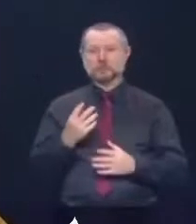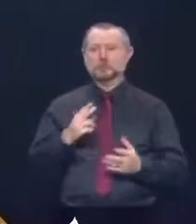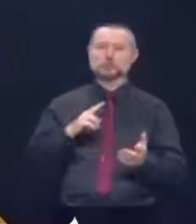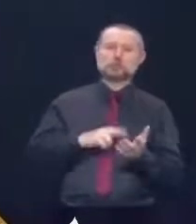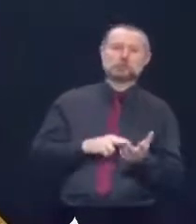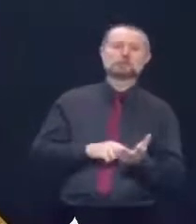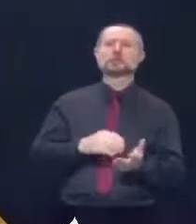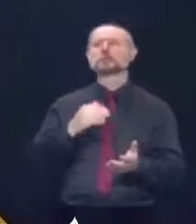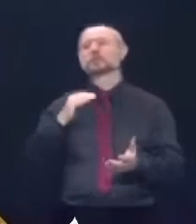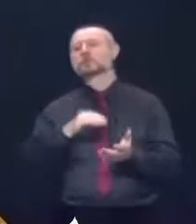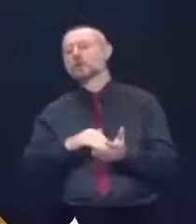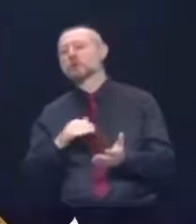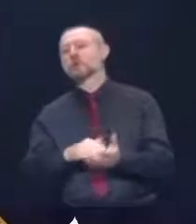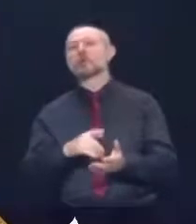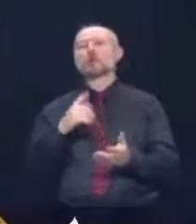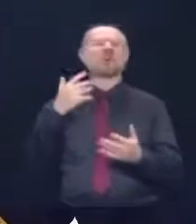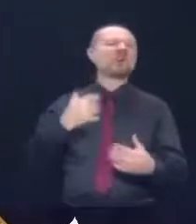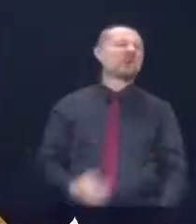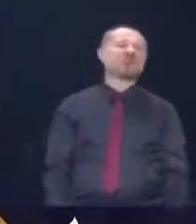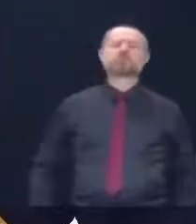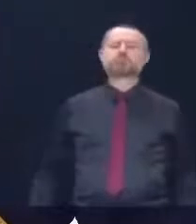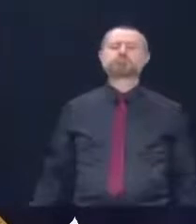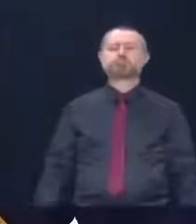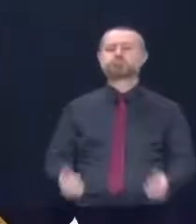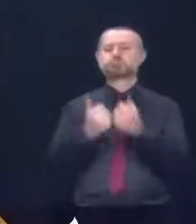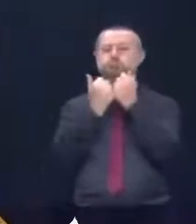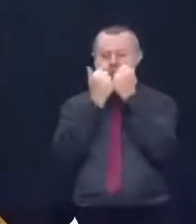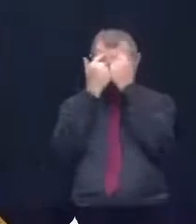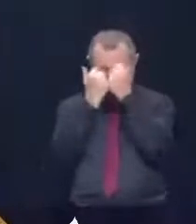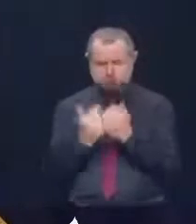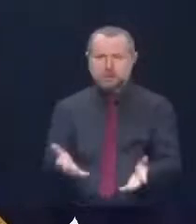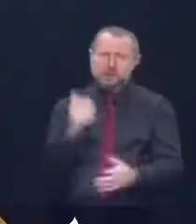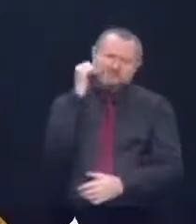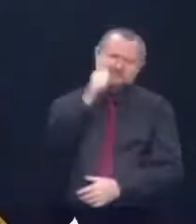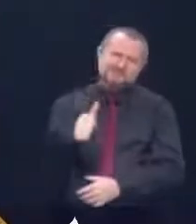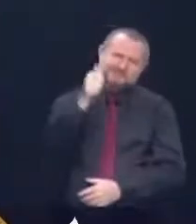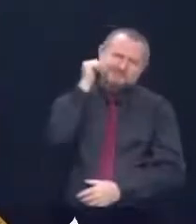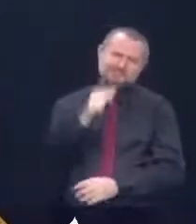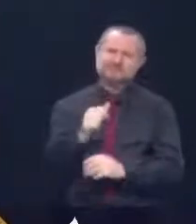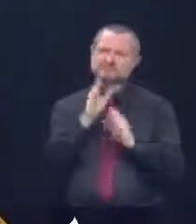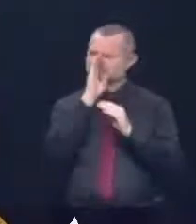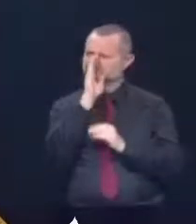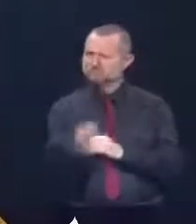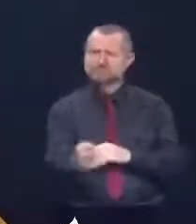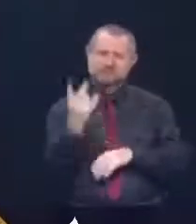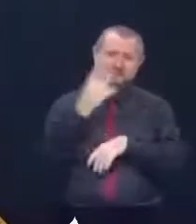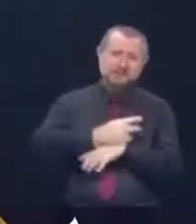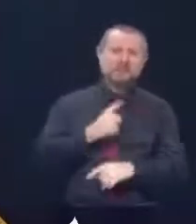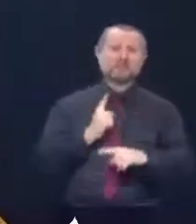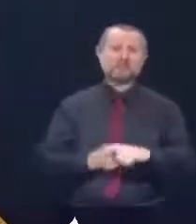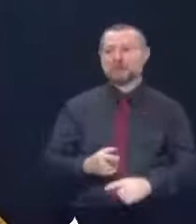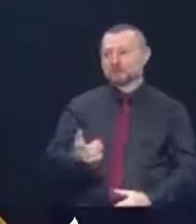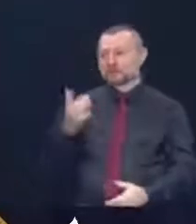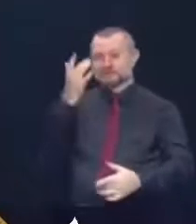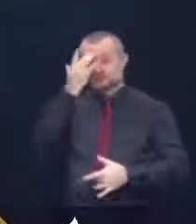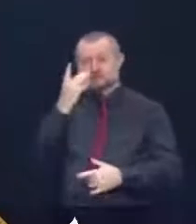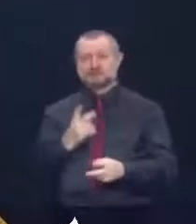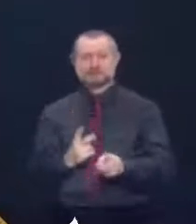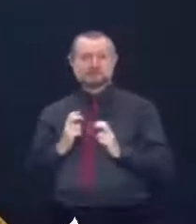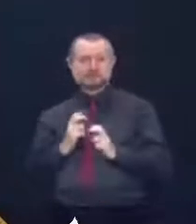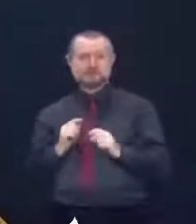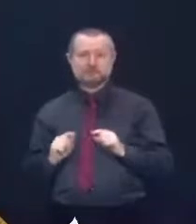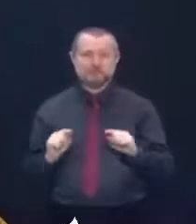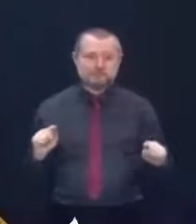were working 7 days a week, and they were burned out. And they were sick. We've